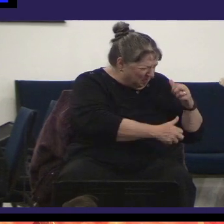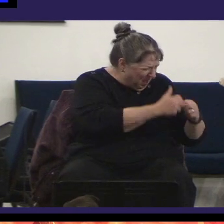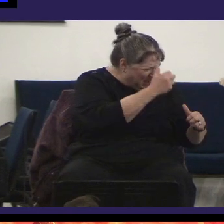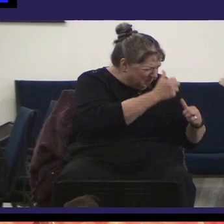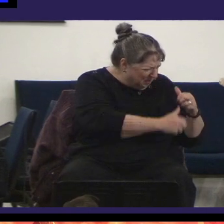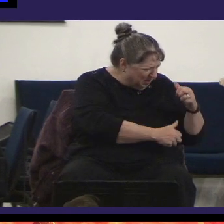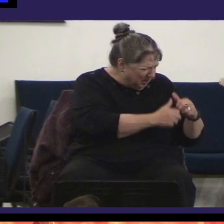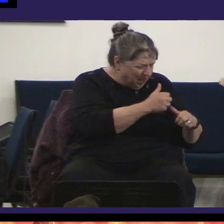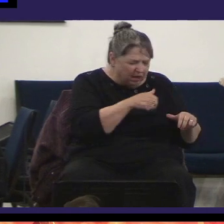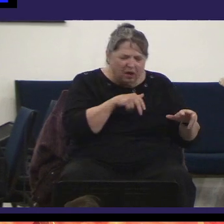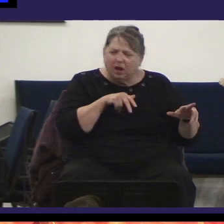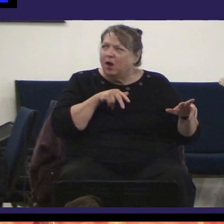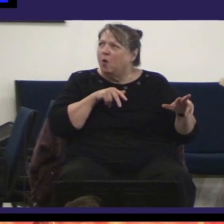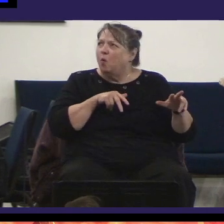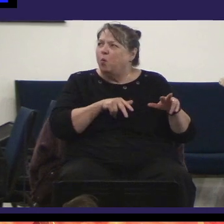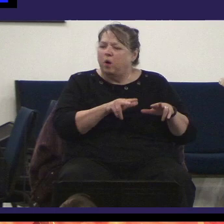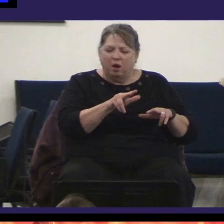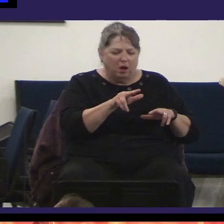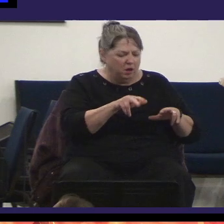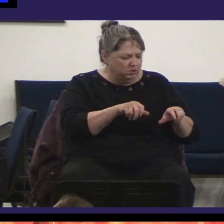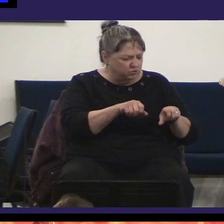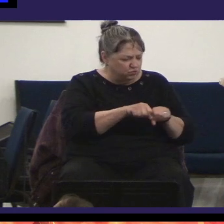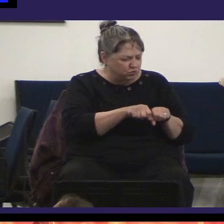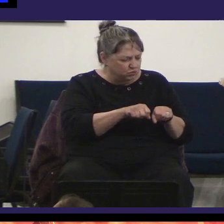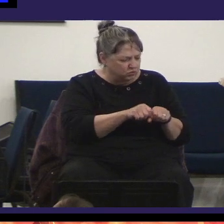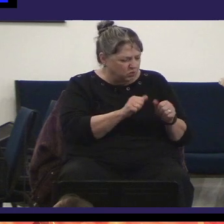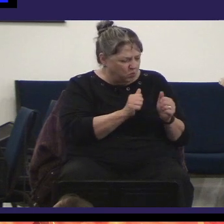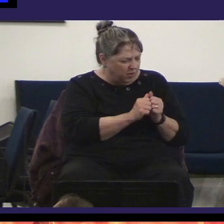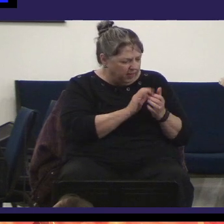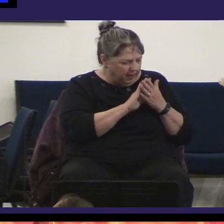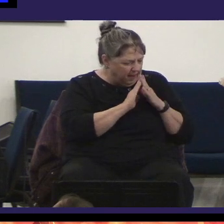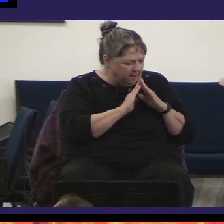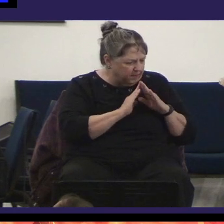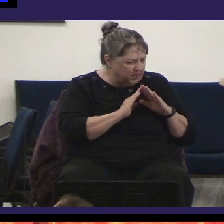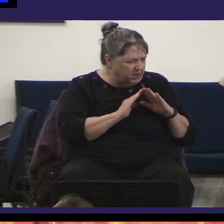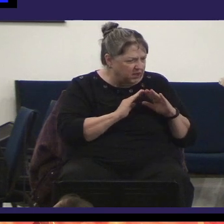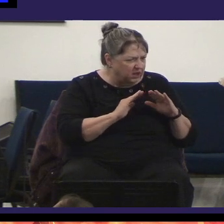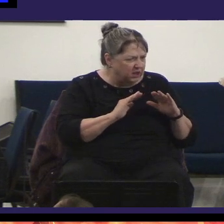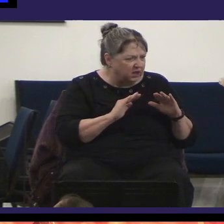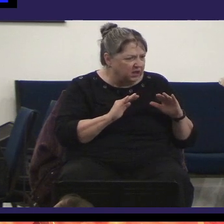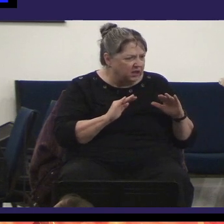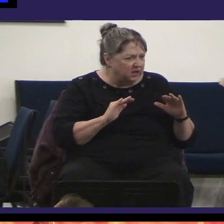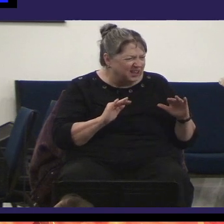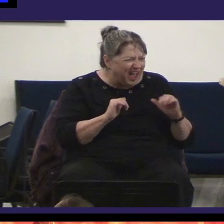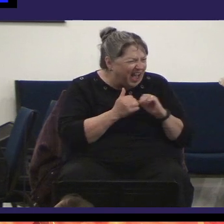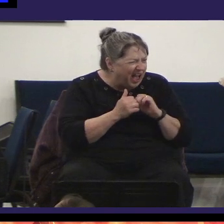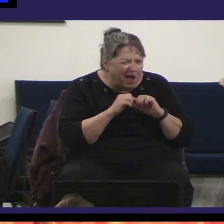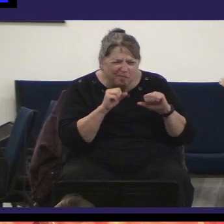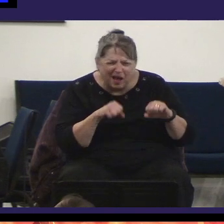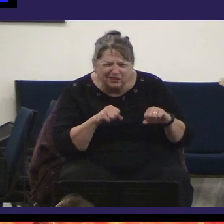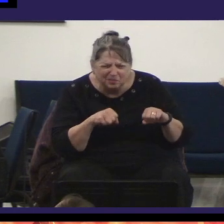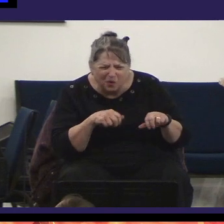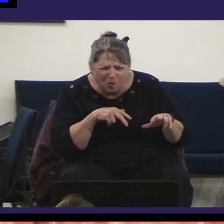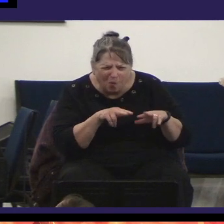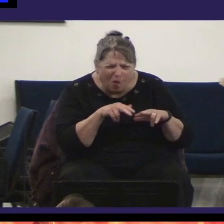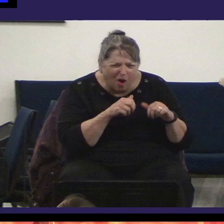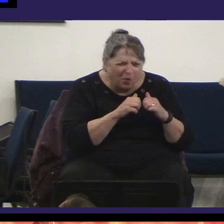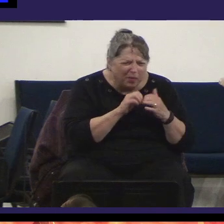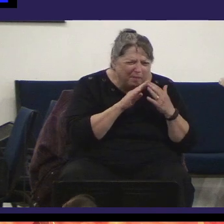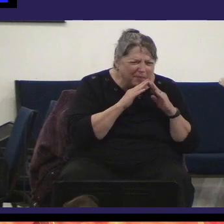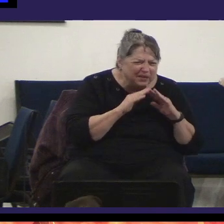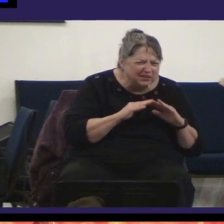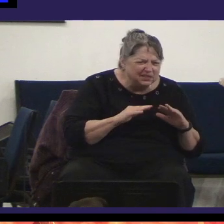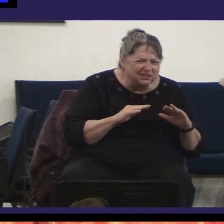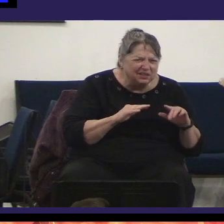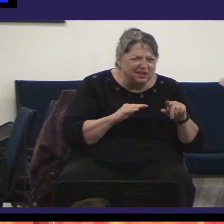there is anxiety and anxiousness and uncertainty, how can we walk in peace? And maybe it's something to do with walking in